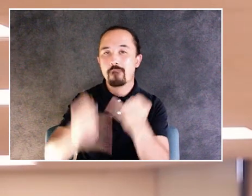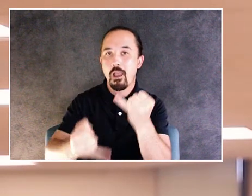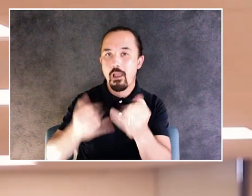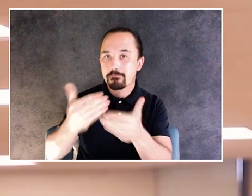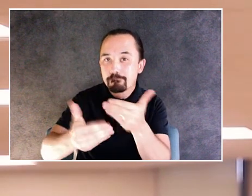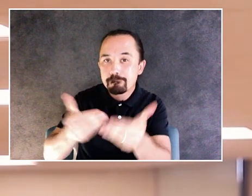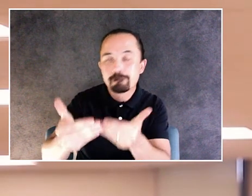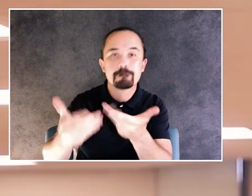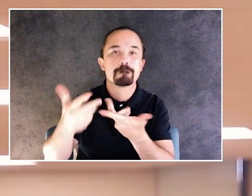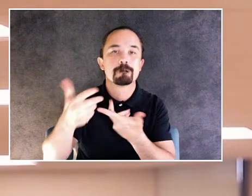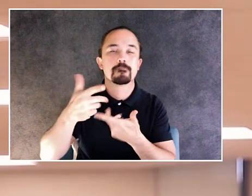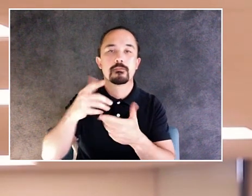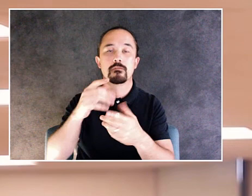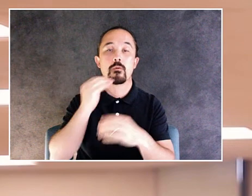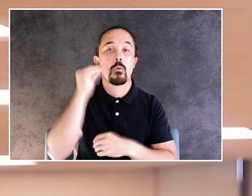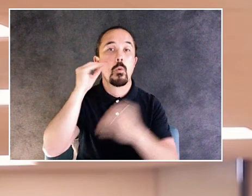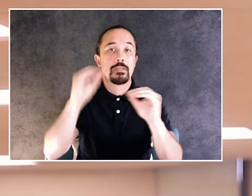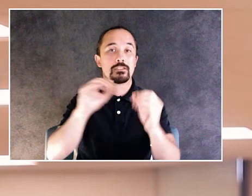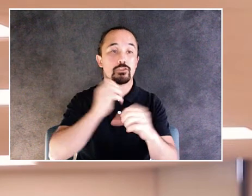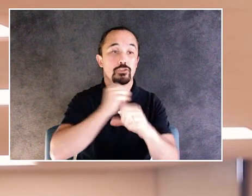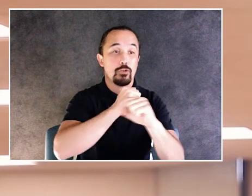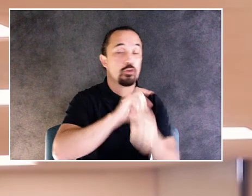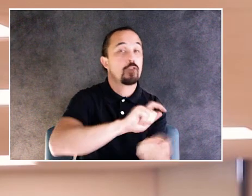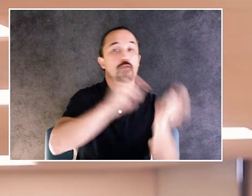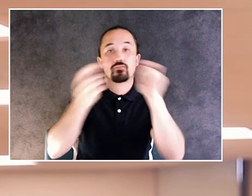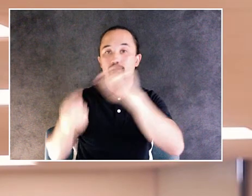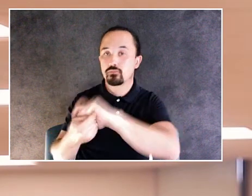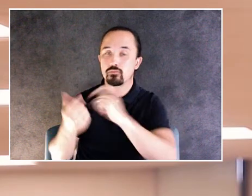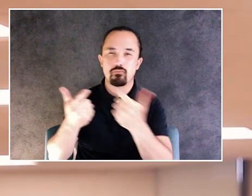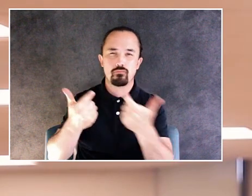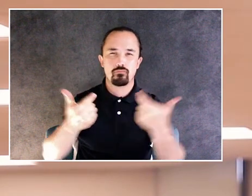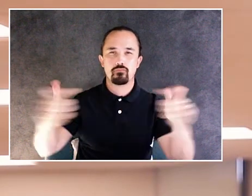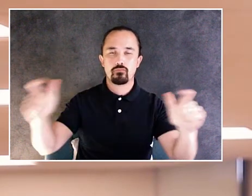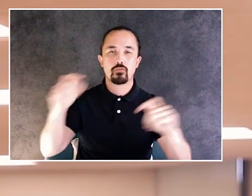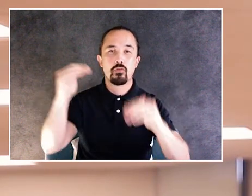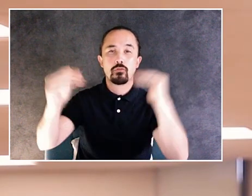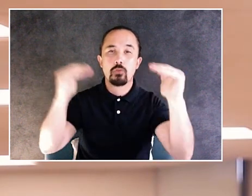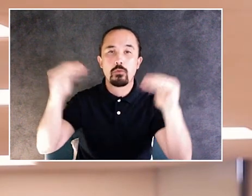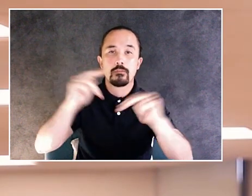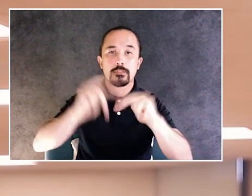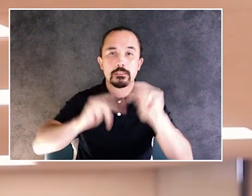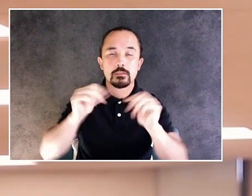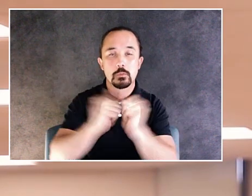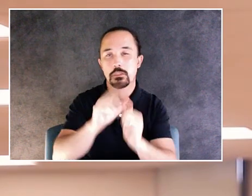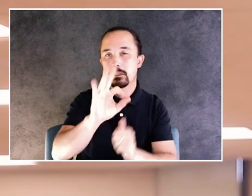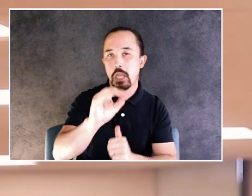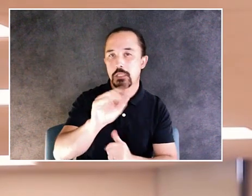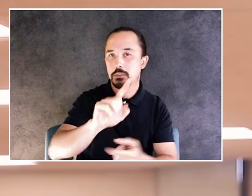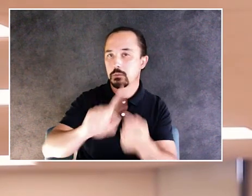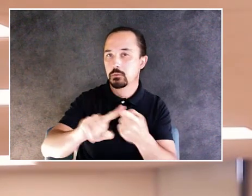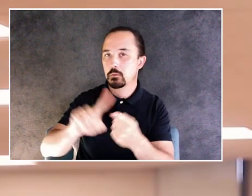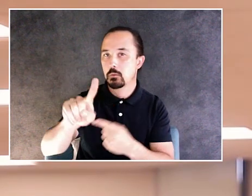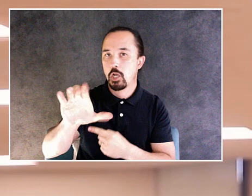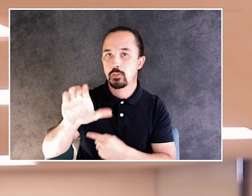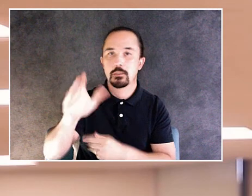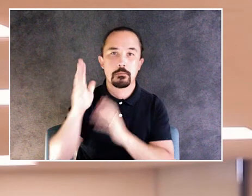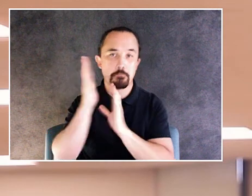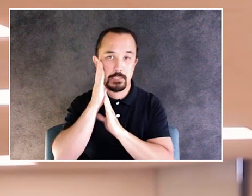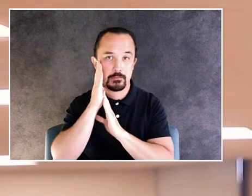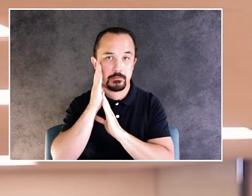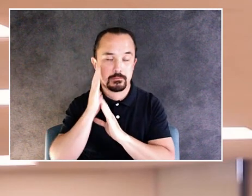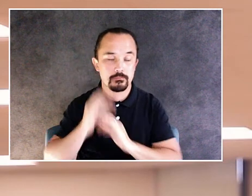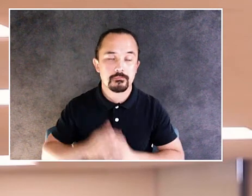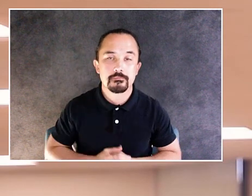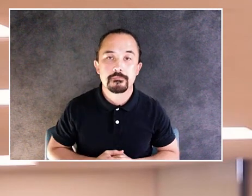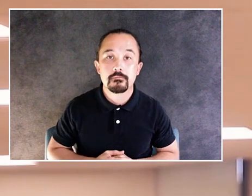homeless shelter conversion into a large adult residential facility with a 90 to 100 bed capacity.